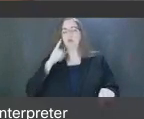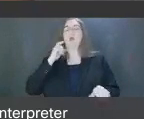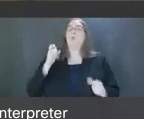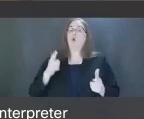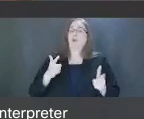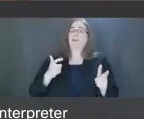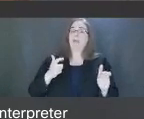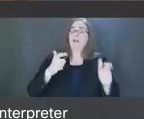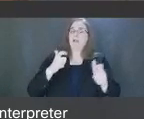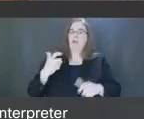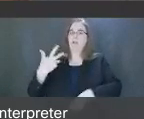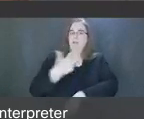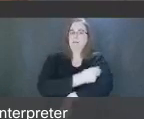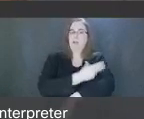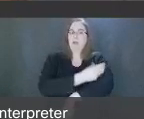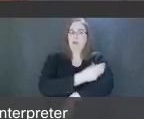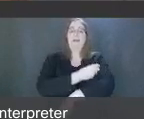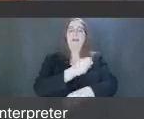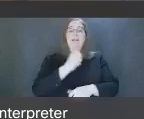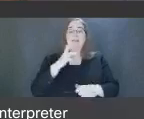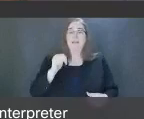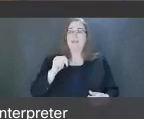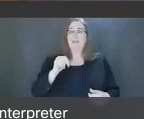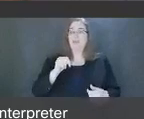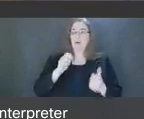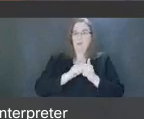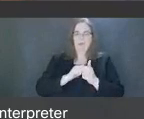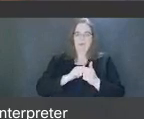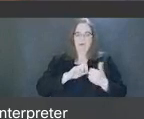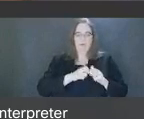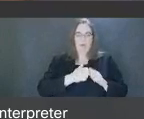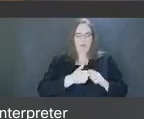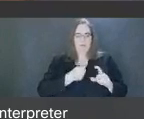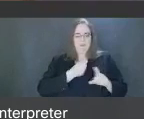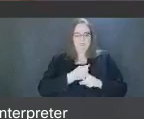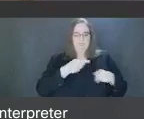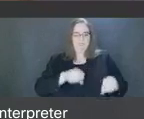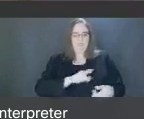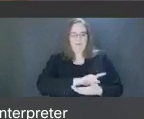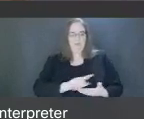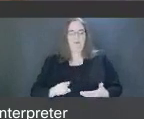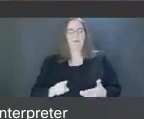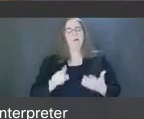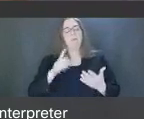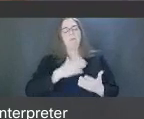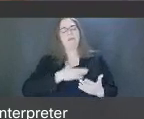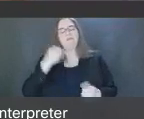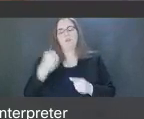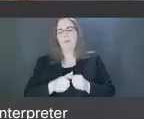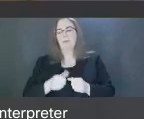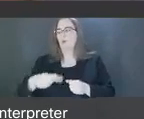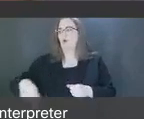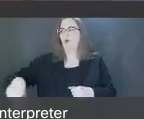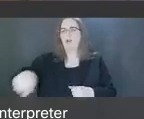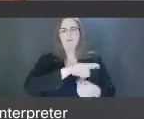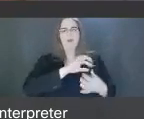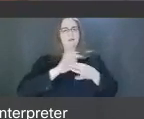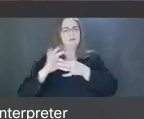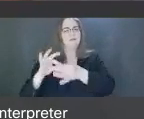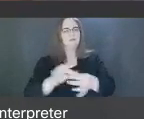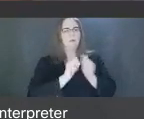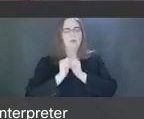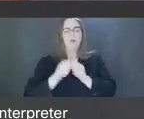pace of vaccinations despite this week's setback. Please remember, we are all in this together, and we need